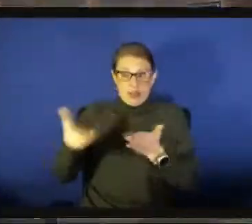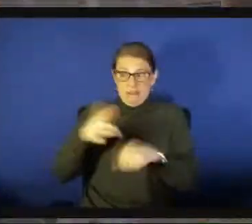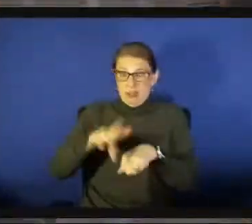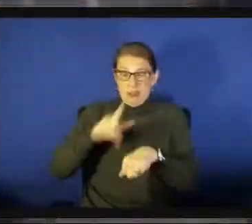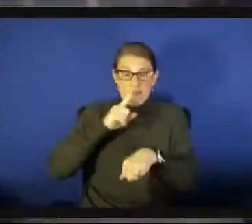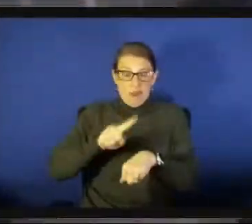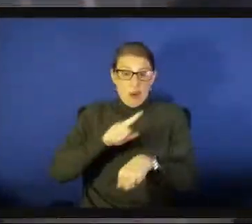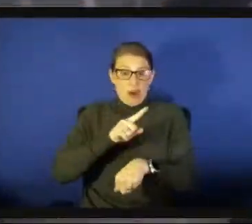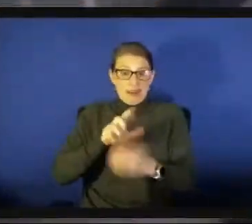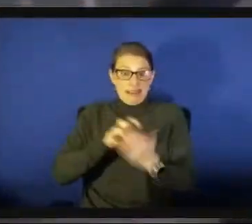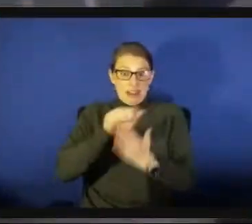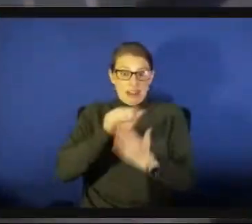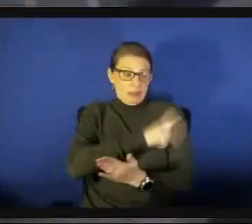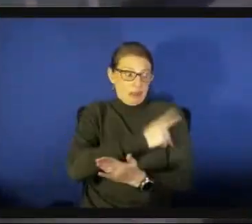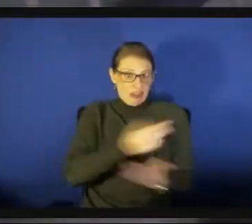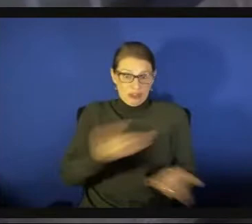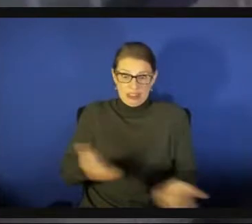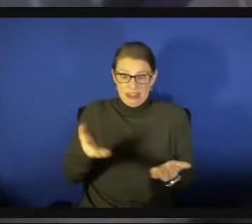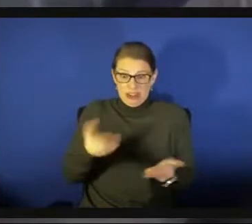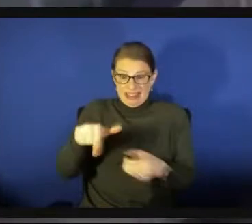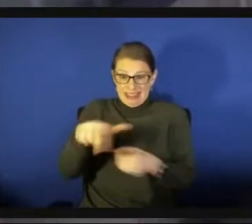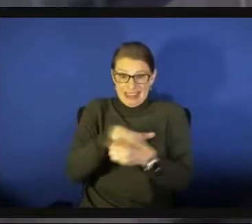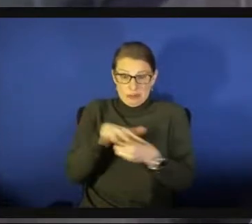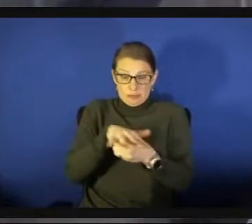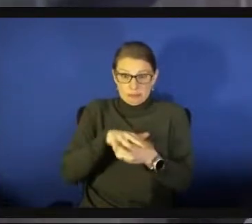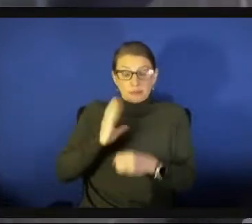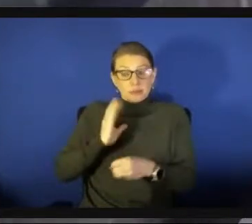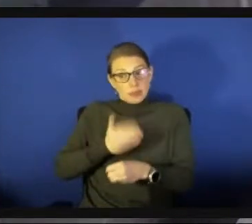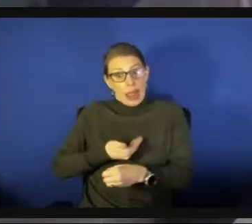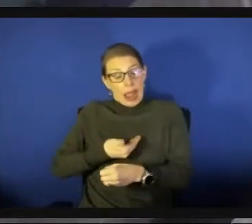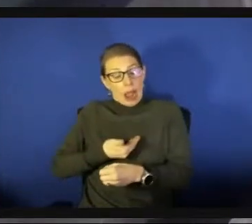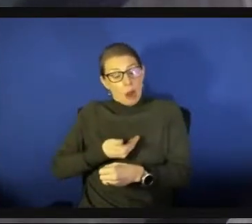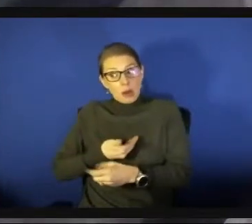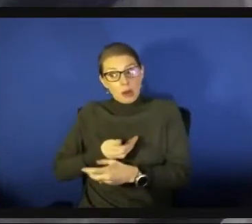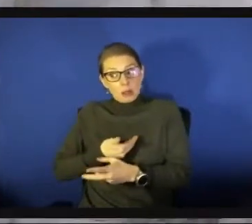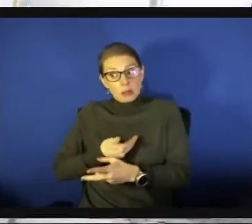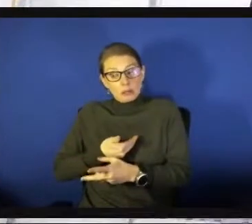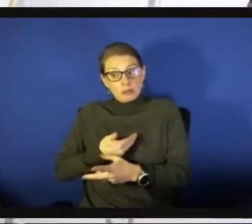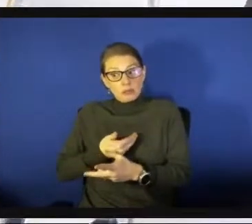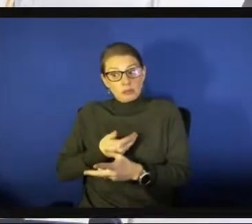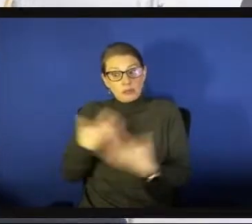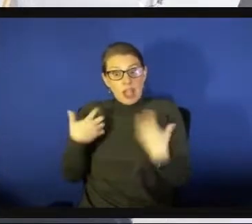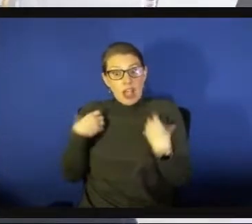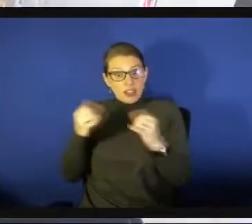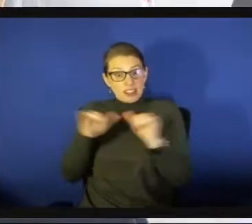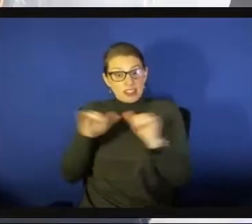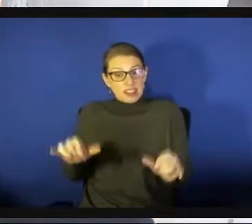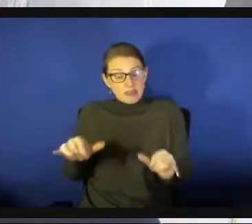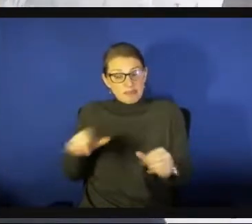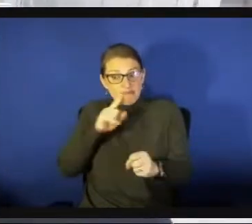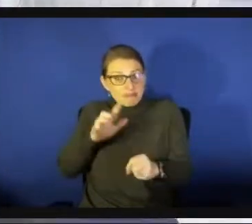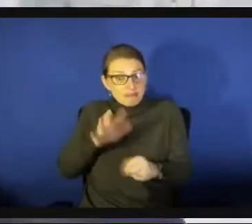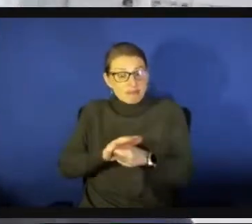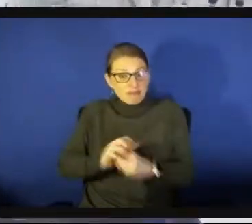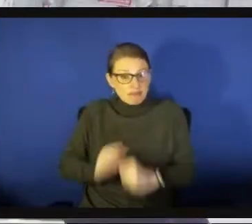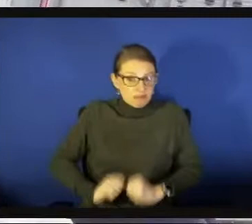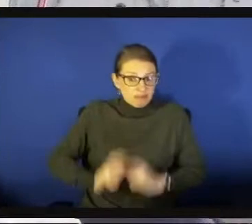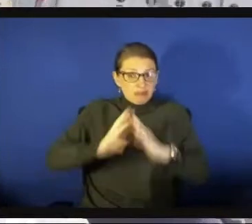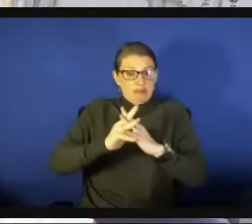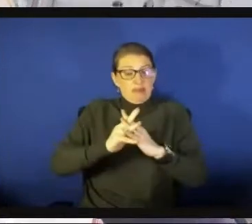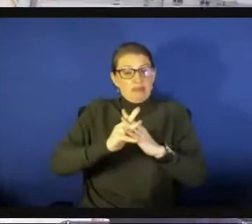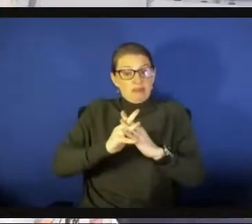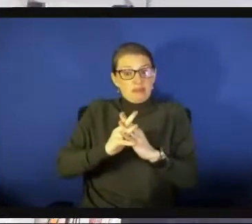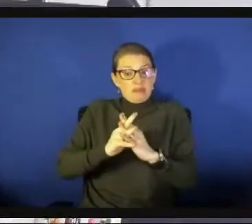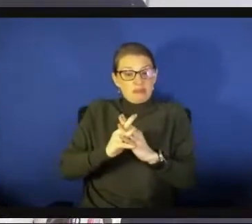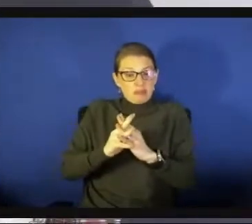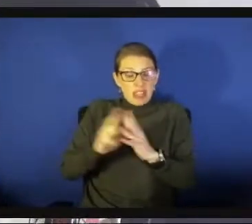system is dedicated to spend this capital so we can build this facility so we can take care of patients here and they don't have to leave to go elsewhere for their